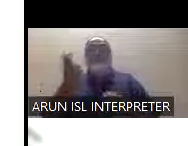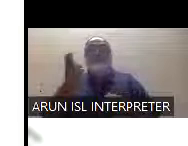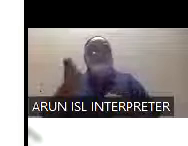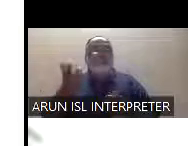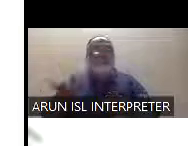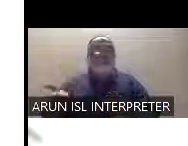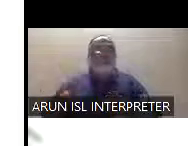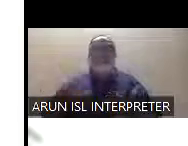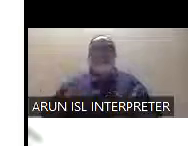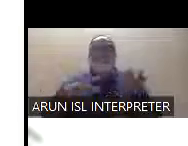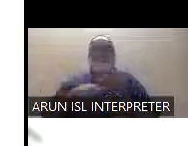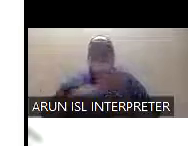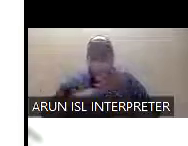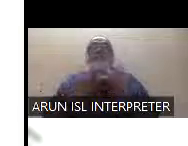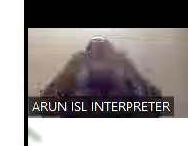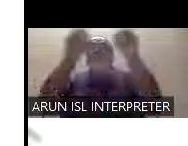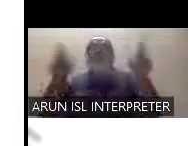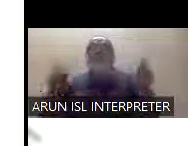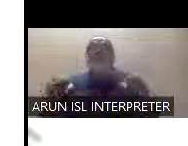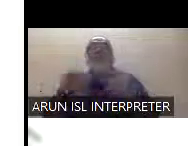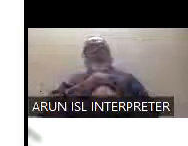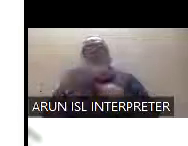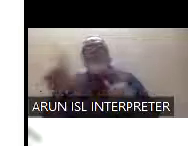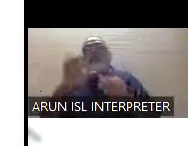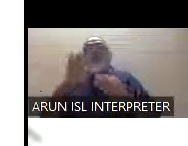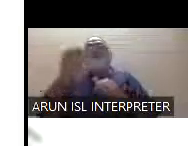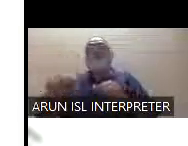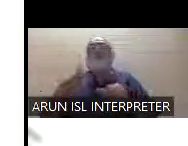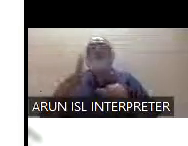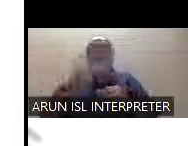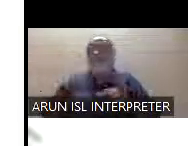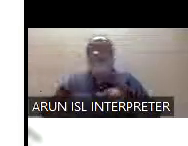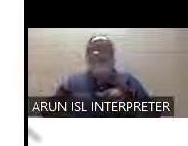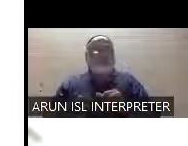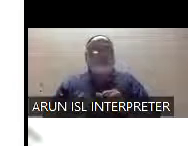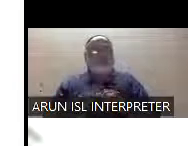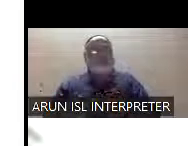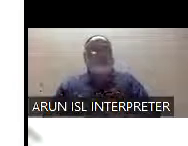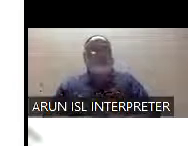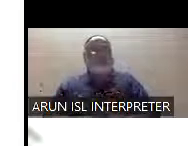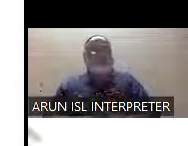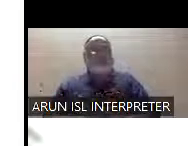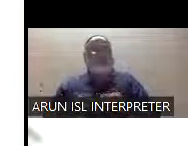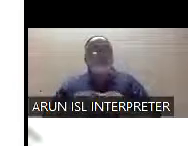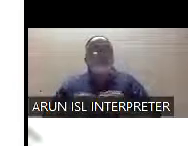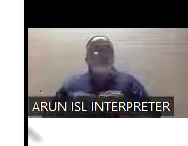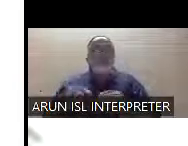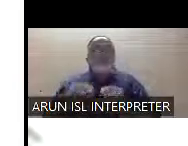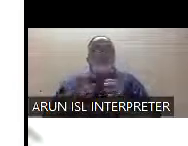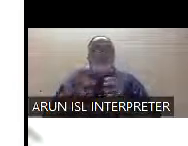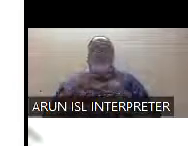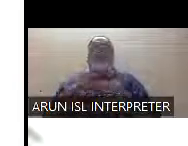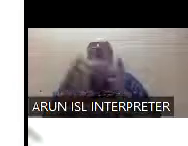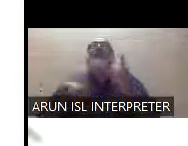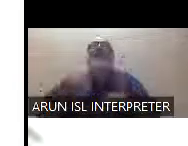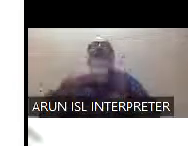there, the ticketing counters, all of these facilities has to be made accessible. All modes of the transportation also has to be made accessible,